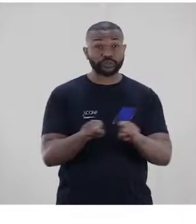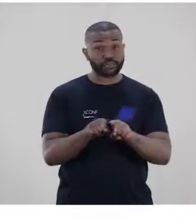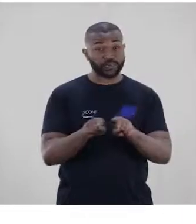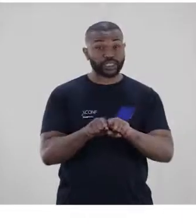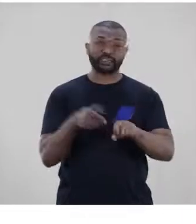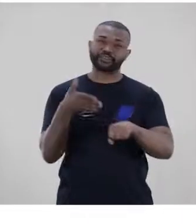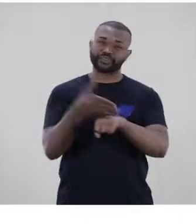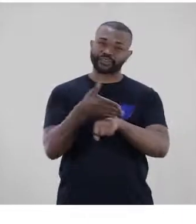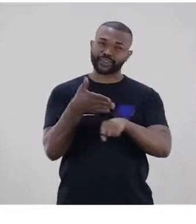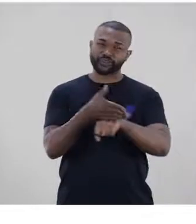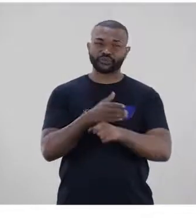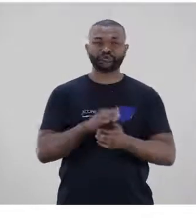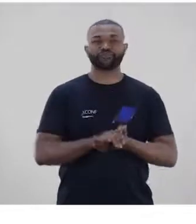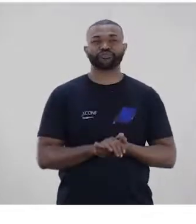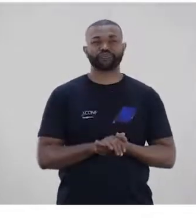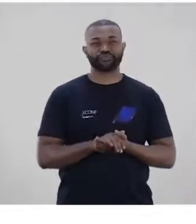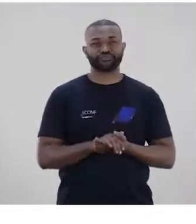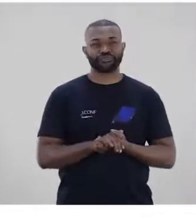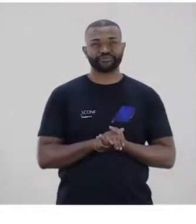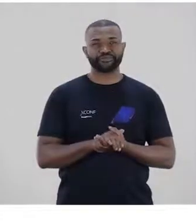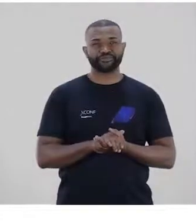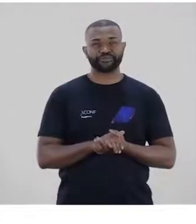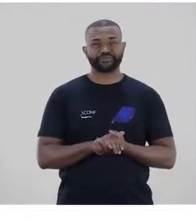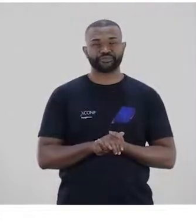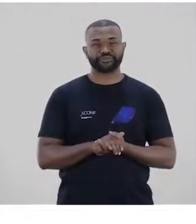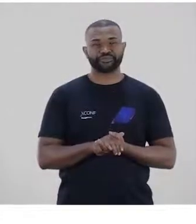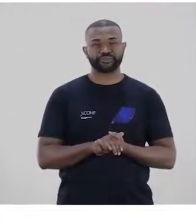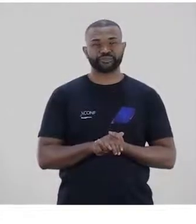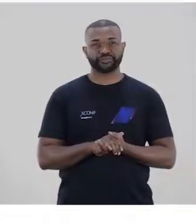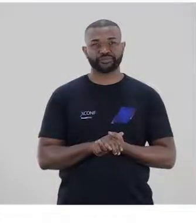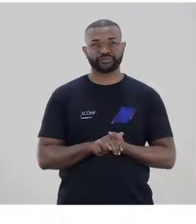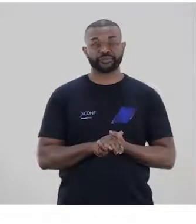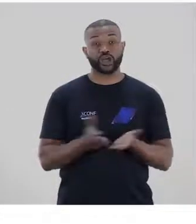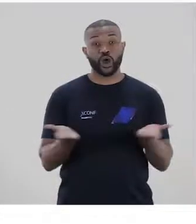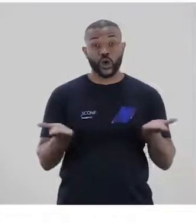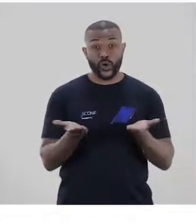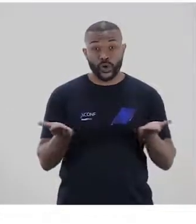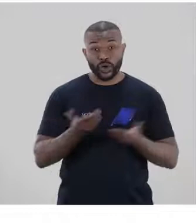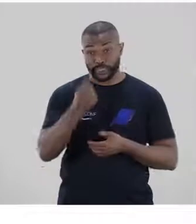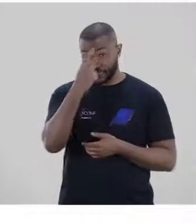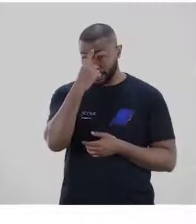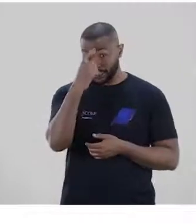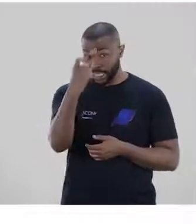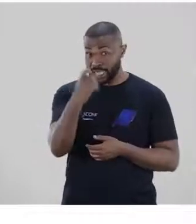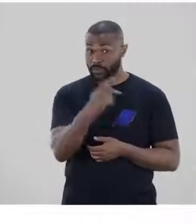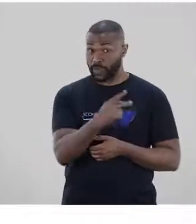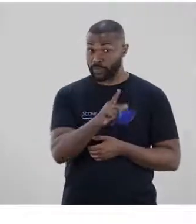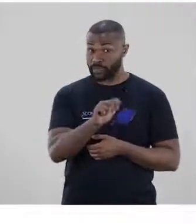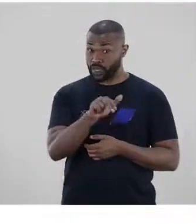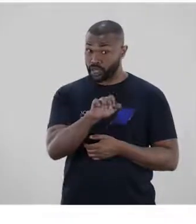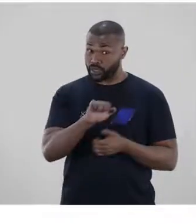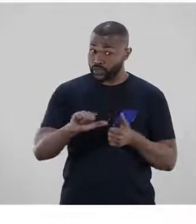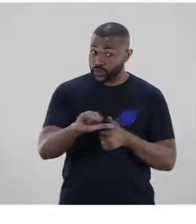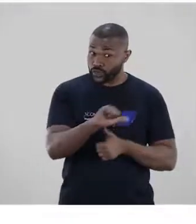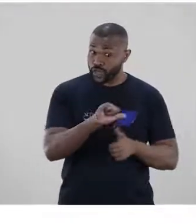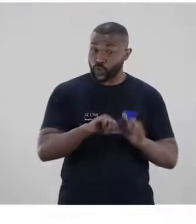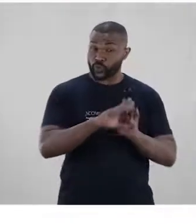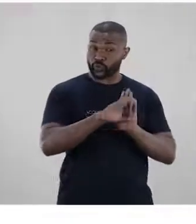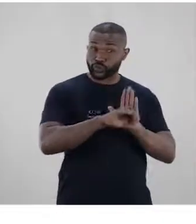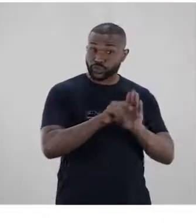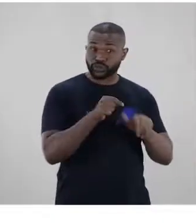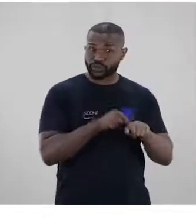that. Let's change the language from this idea of pipeline as a first-class concept. I don't think pipelines have been very useful